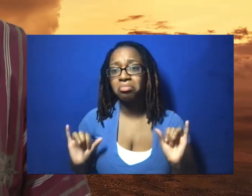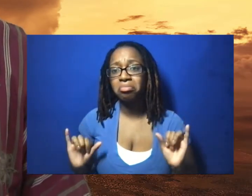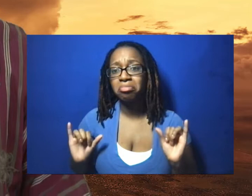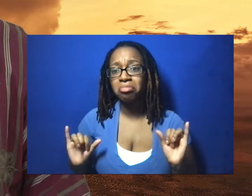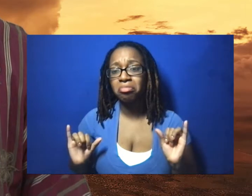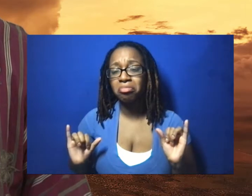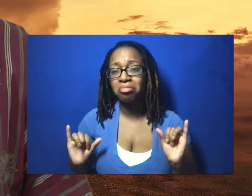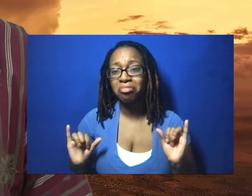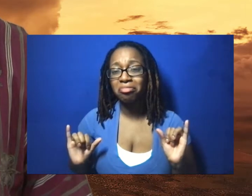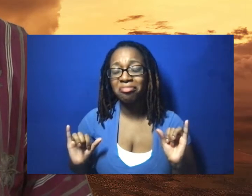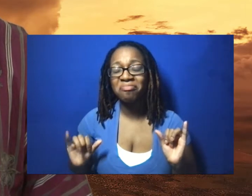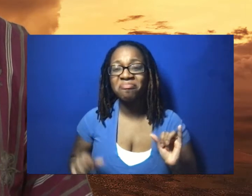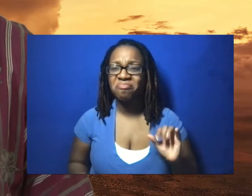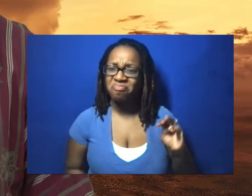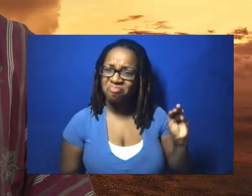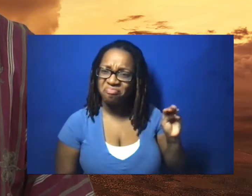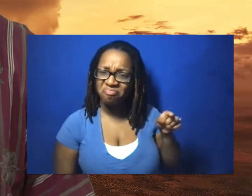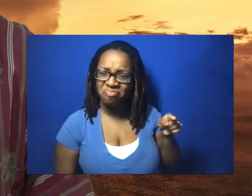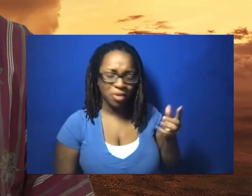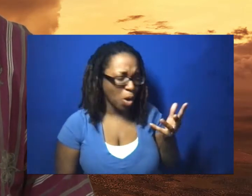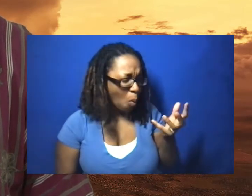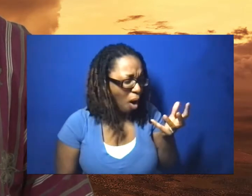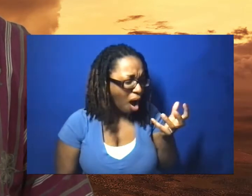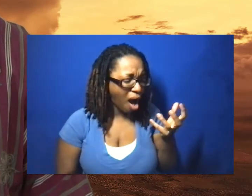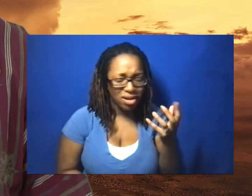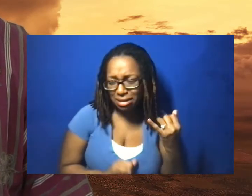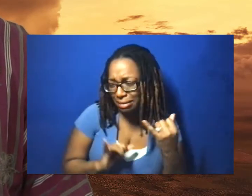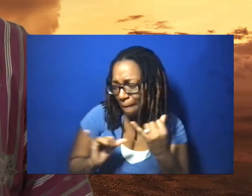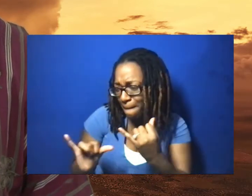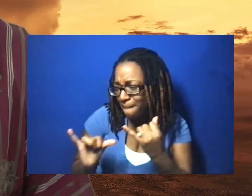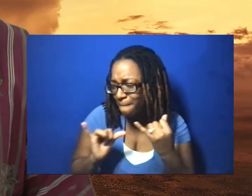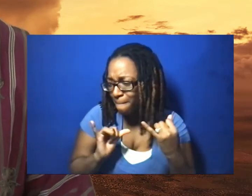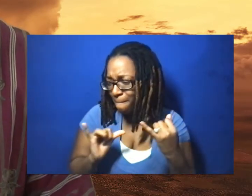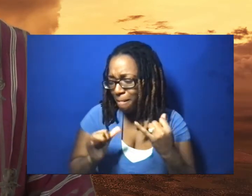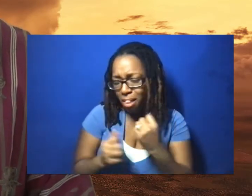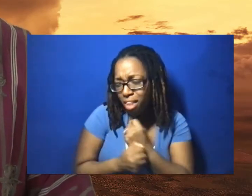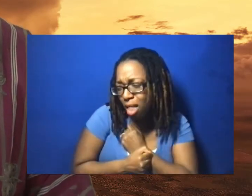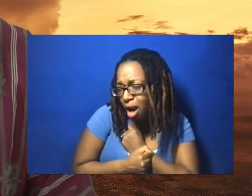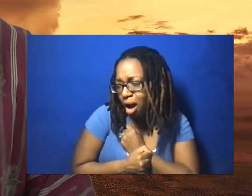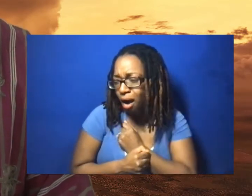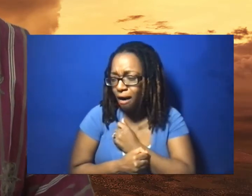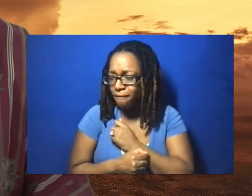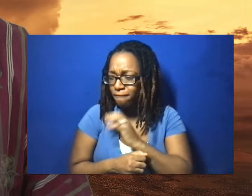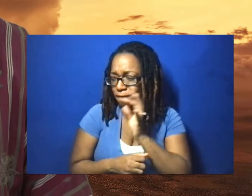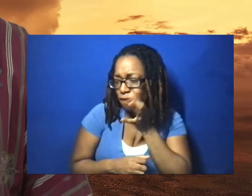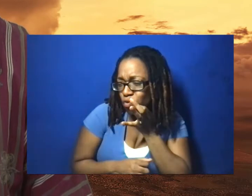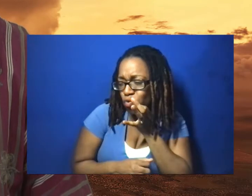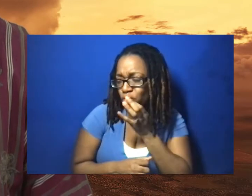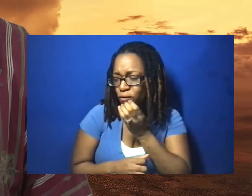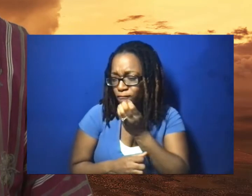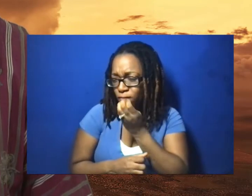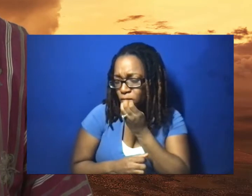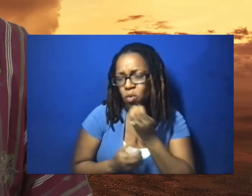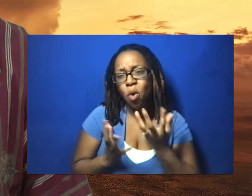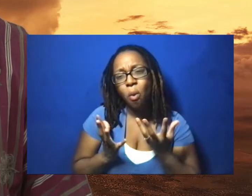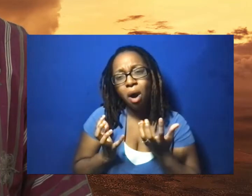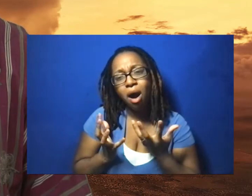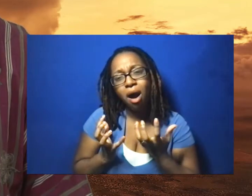Mufunga wanted the love that Kuumba was given.